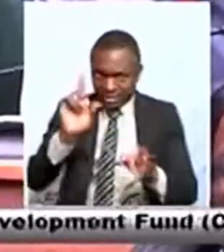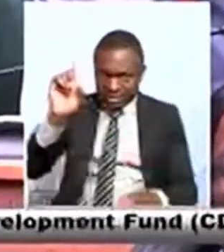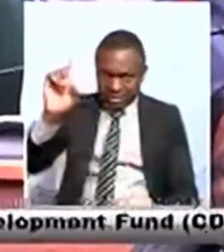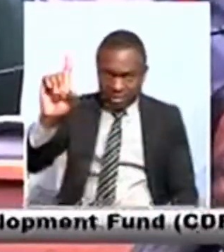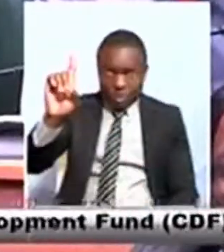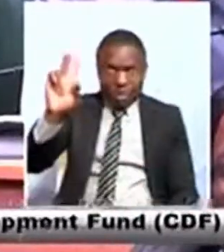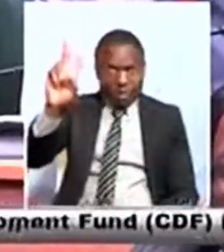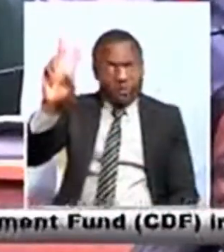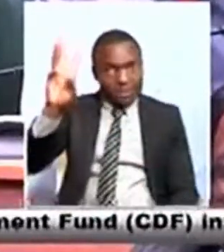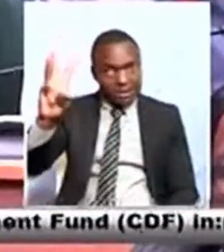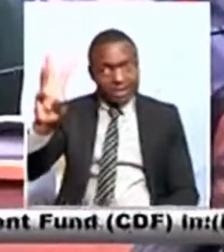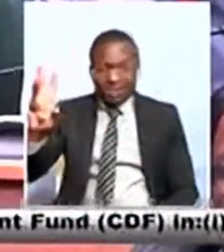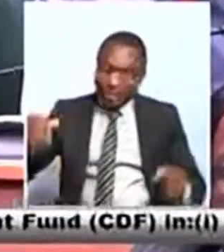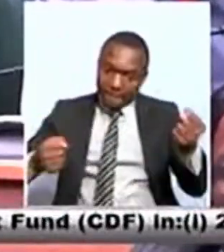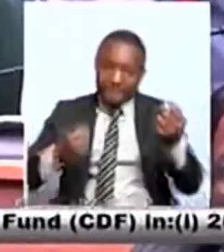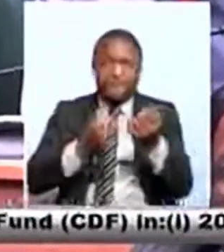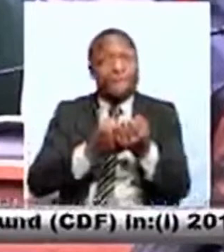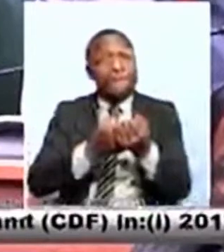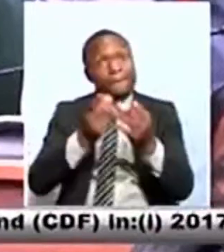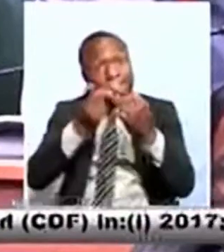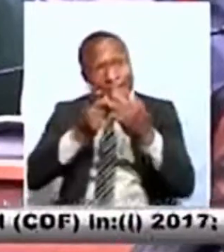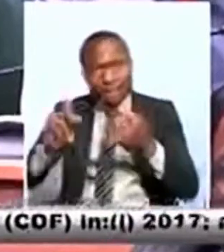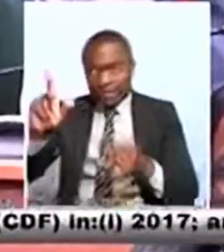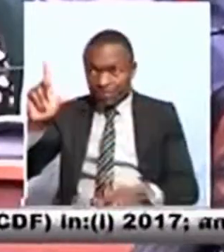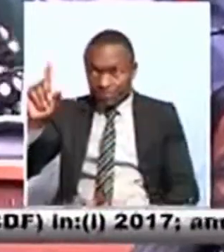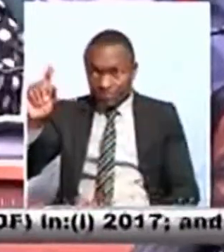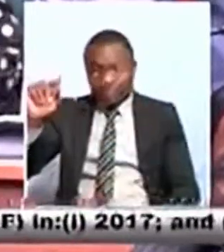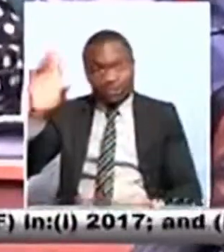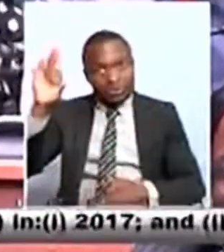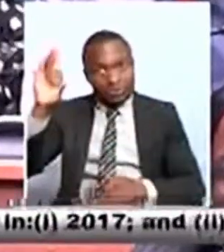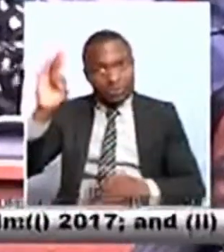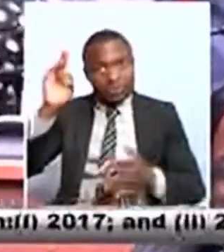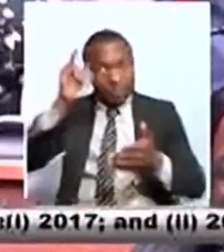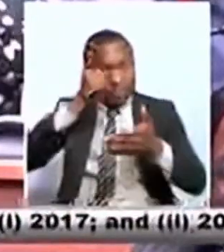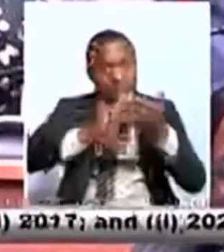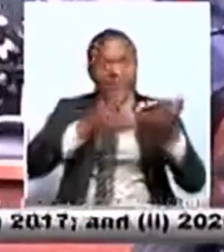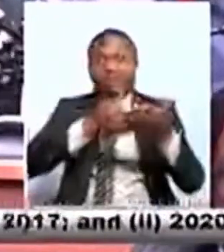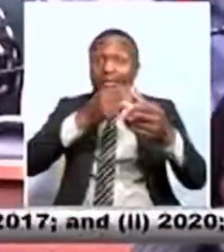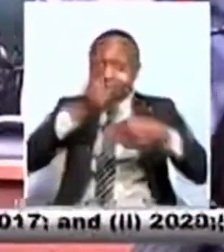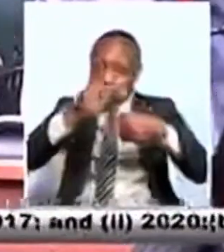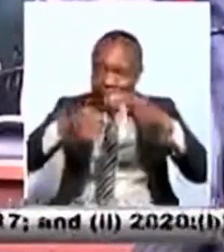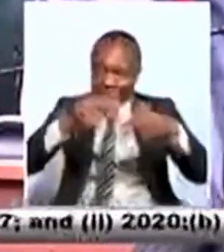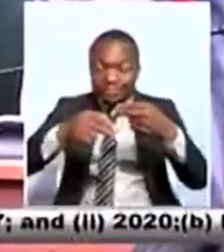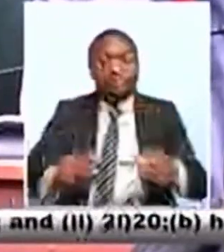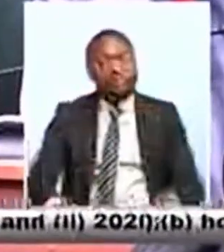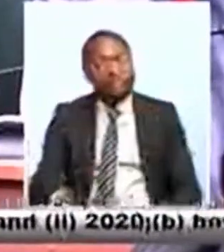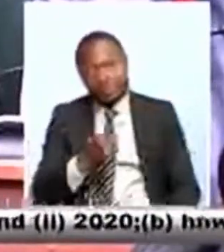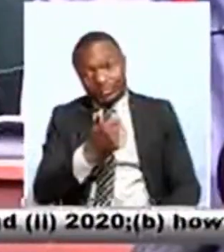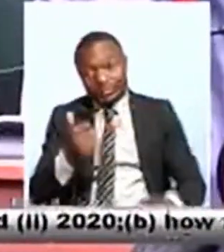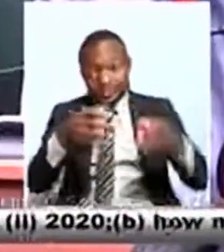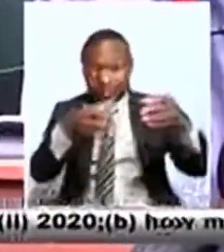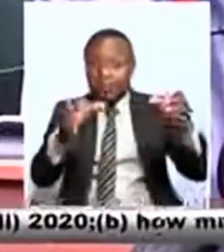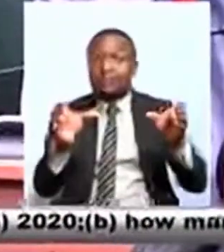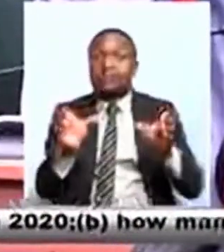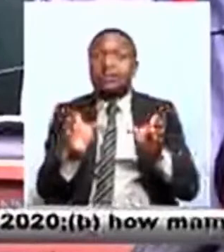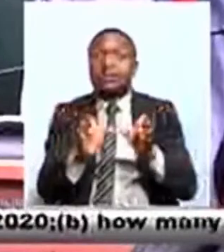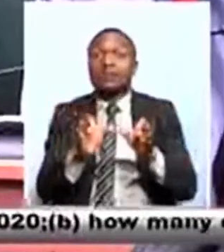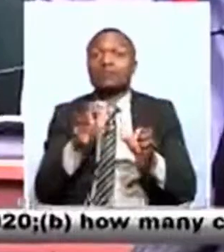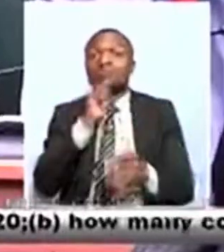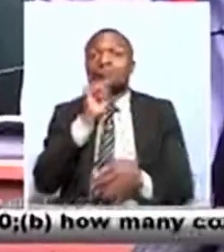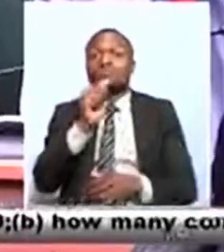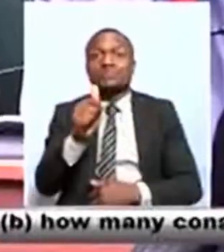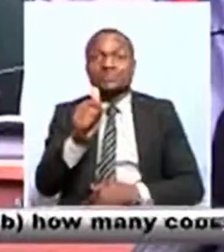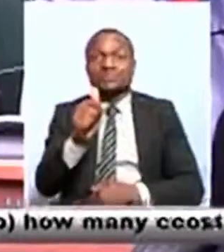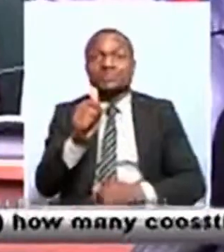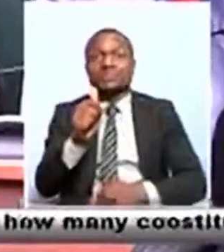126 were funded part of the 2017. So what this means is that the other constituencies were not,